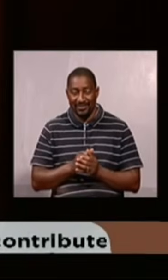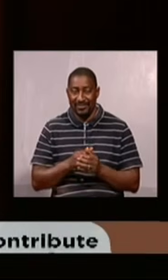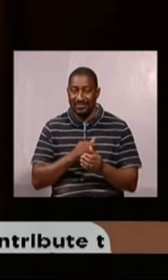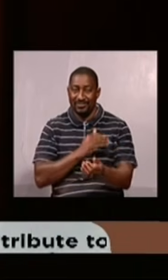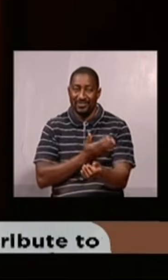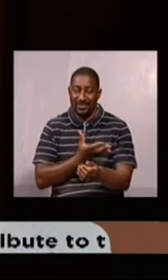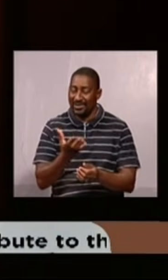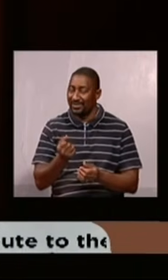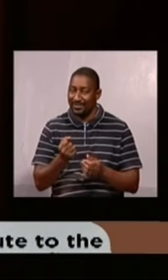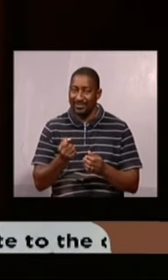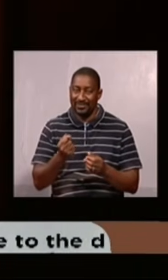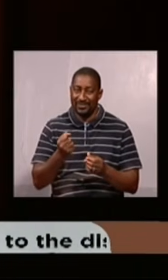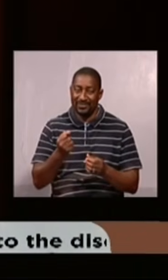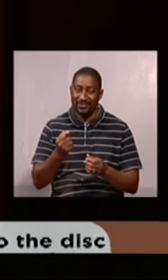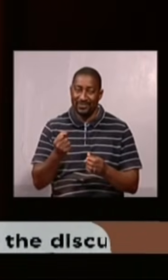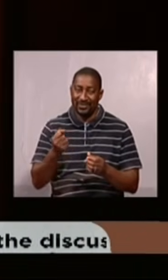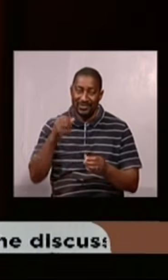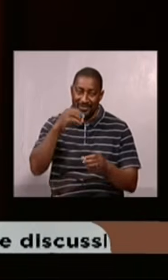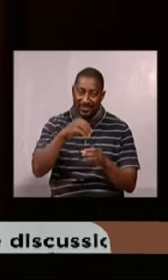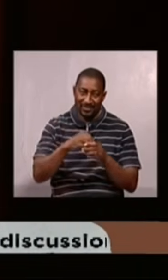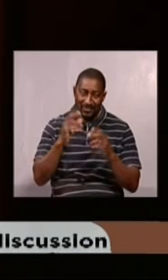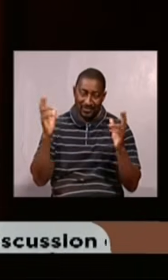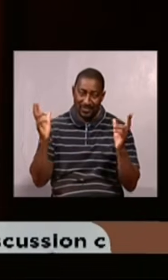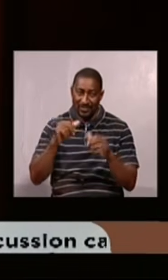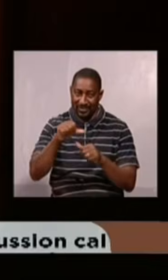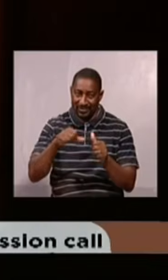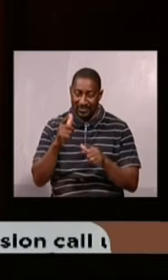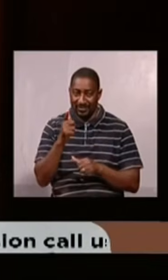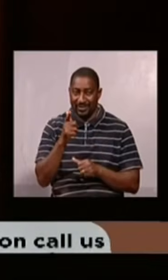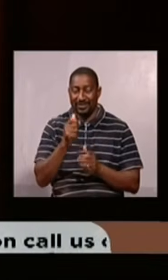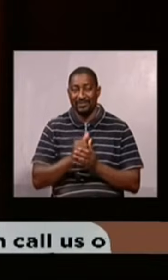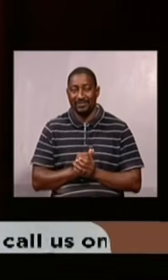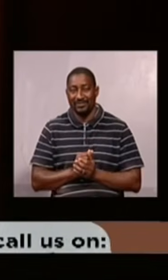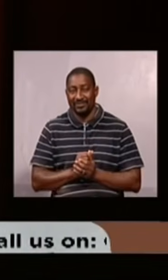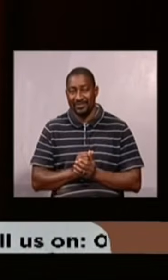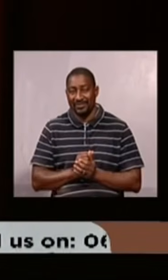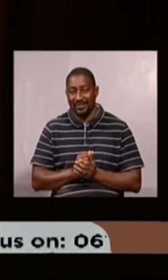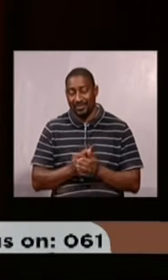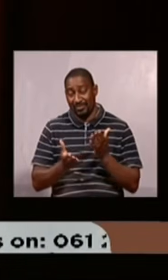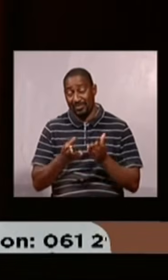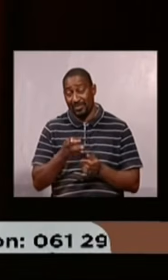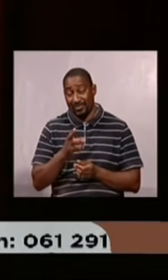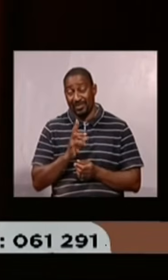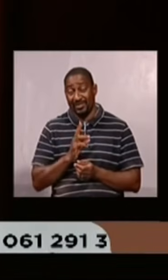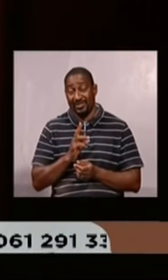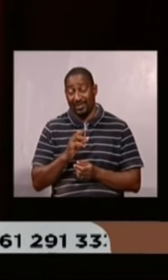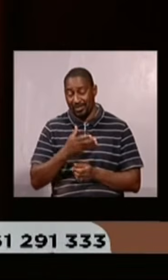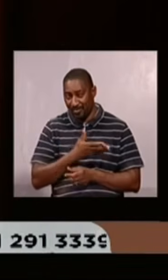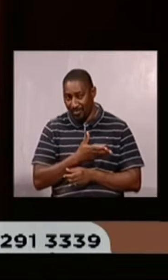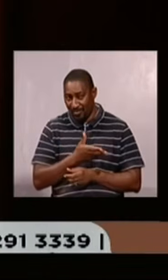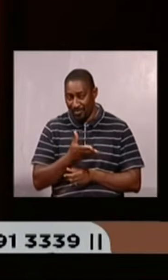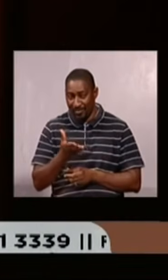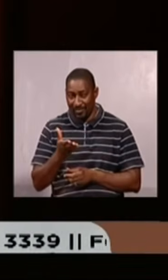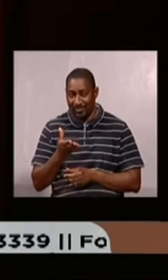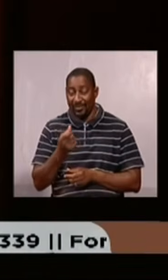social media. Knowledge is one thing, awareness, but we don't even have enough manpower now to reply to every news story about a political party to say, okay,